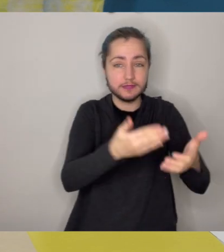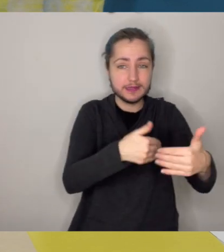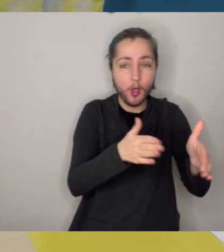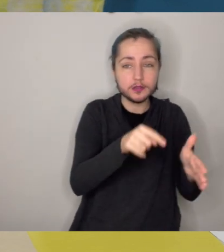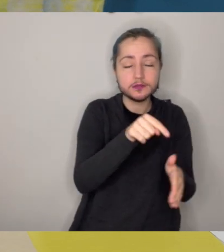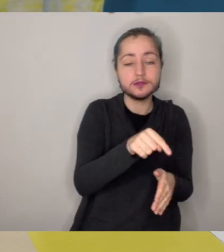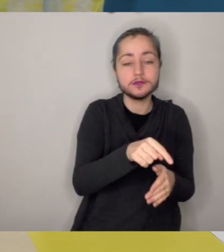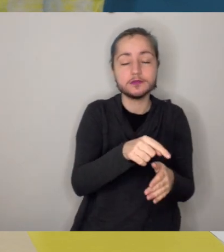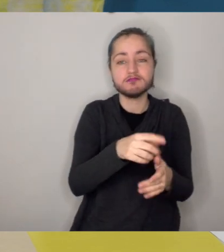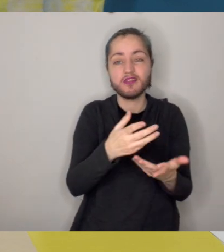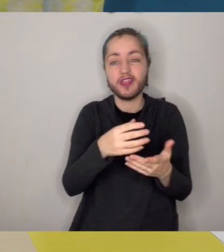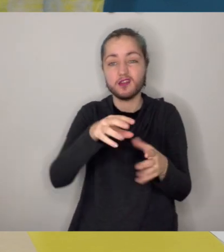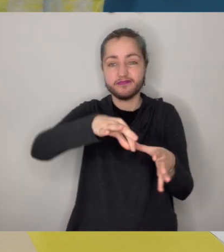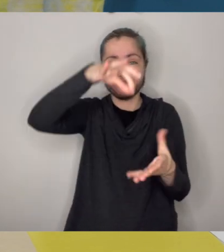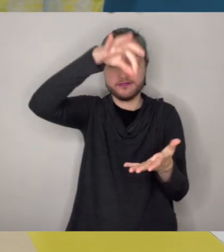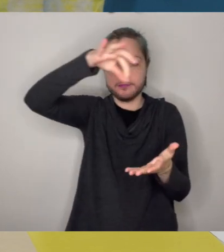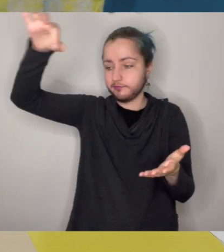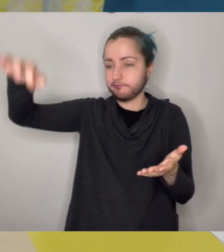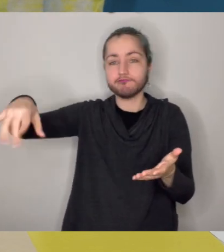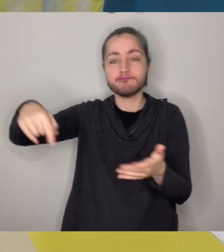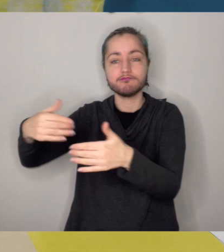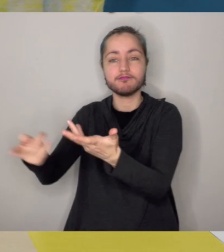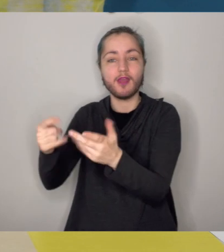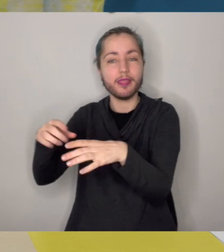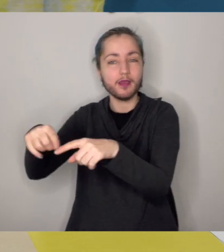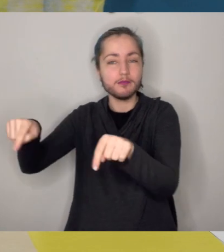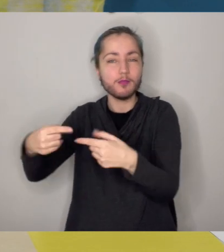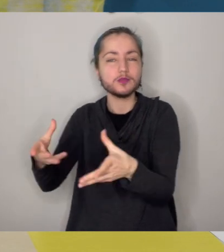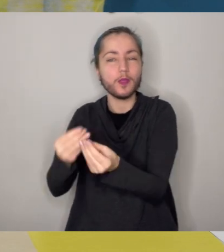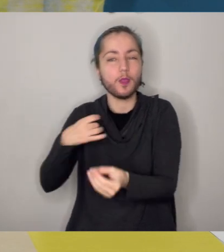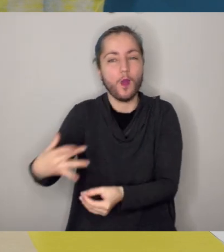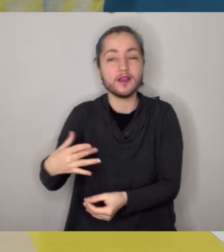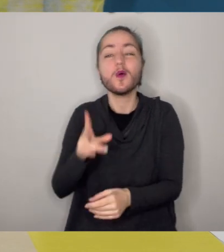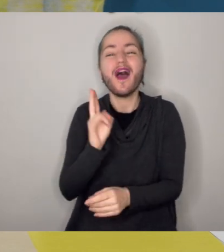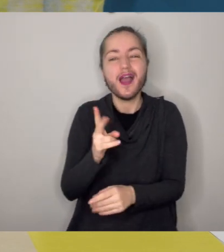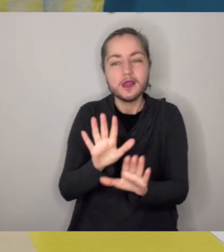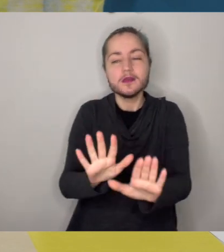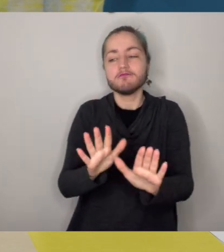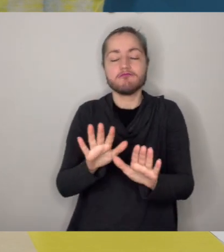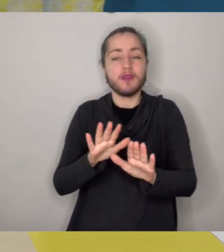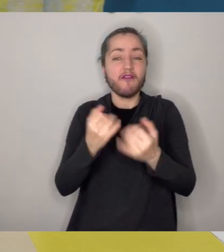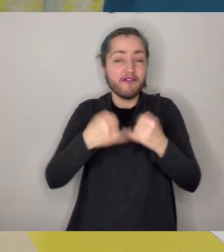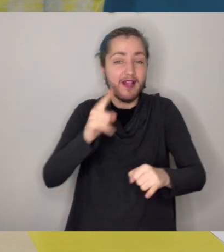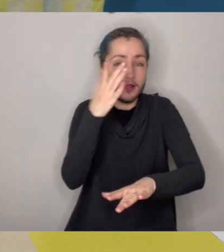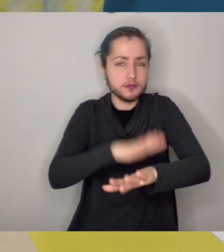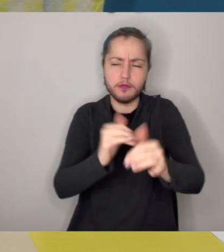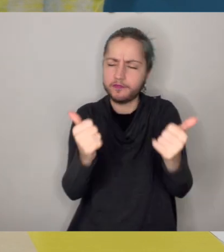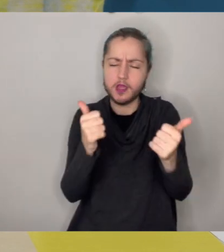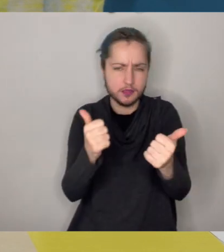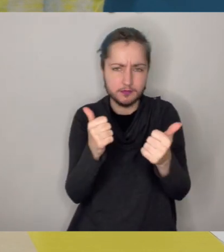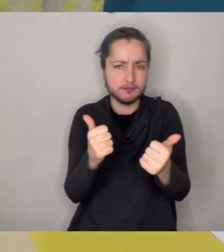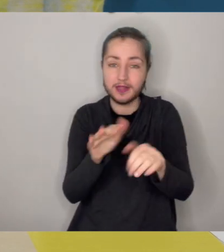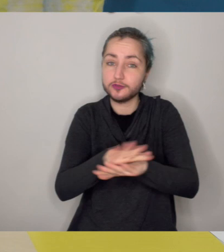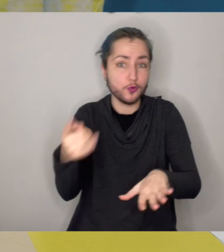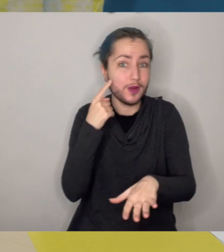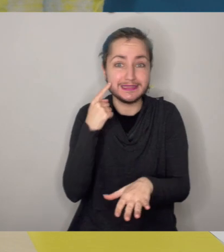yolk will fall into this container, and then you can put the rest in this container. Again, if this doesn't work the first time you do it,